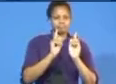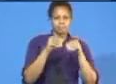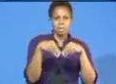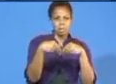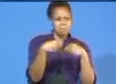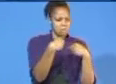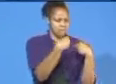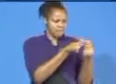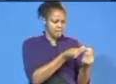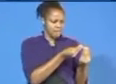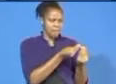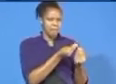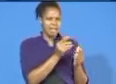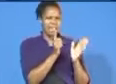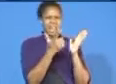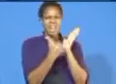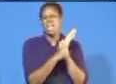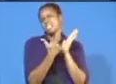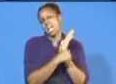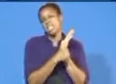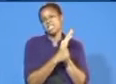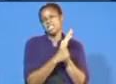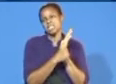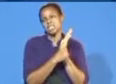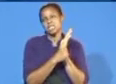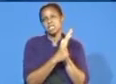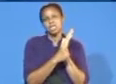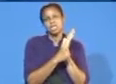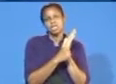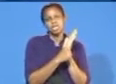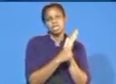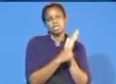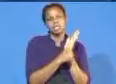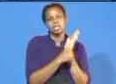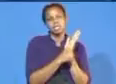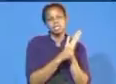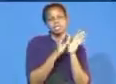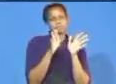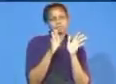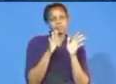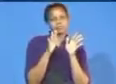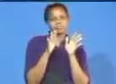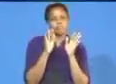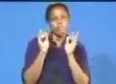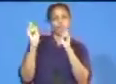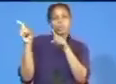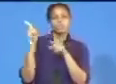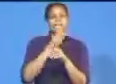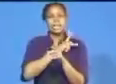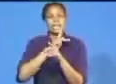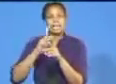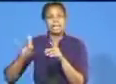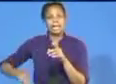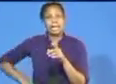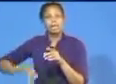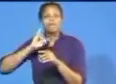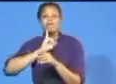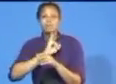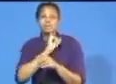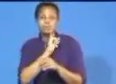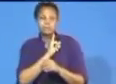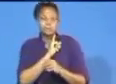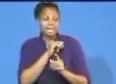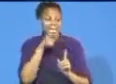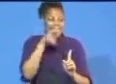king gave Naaman letters to take to the king of Israel. Because in his mind,